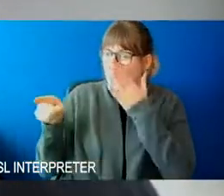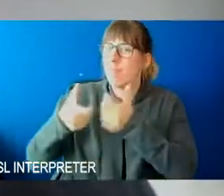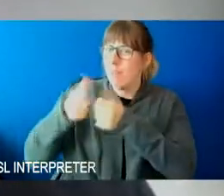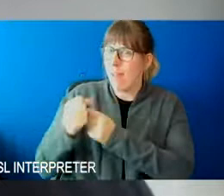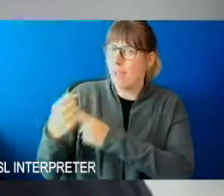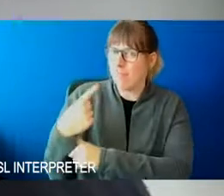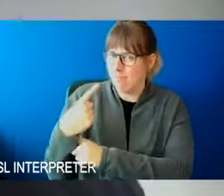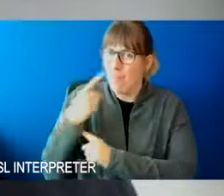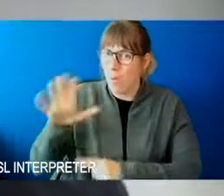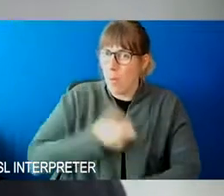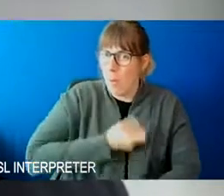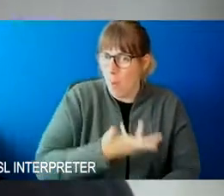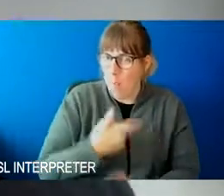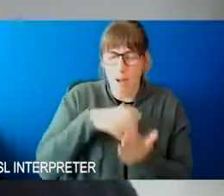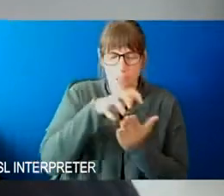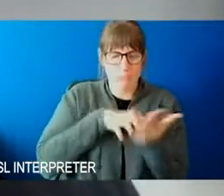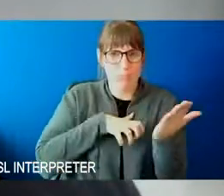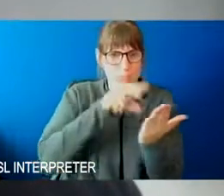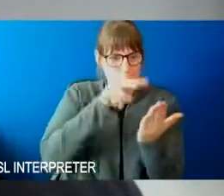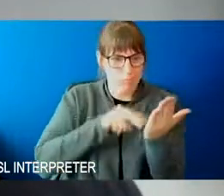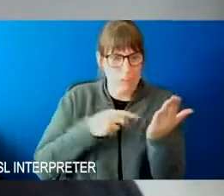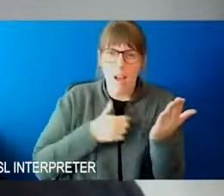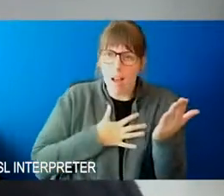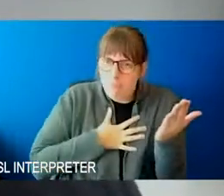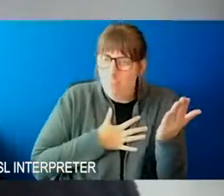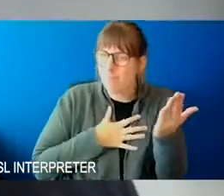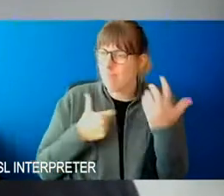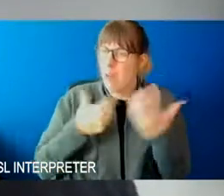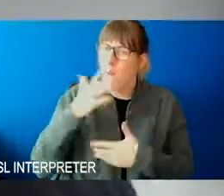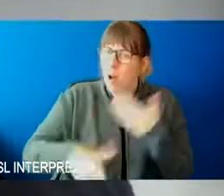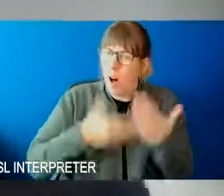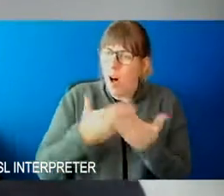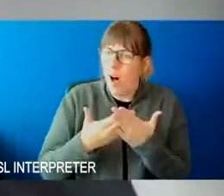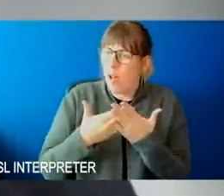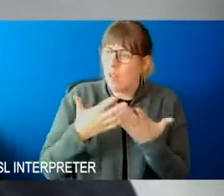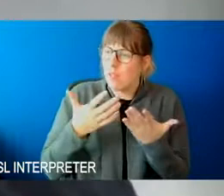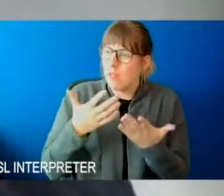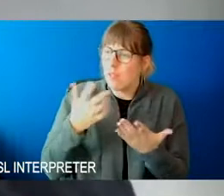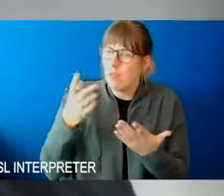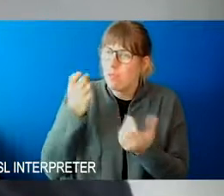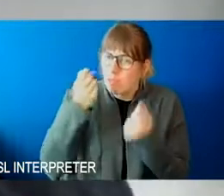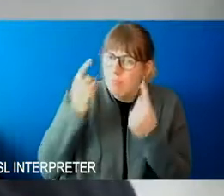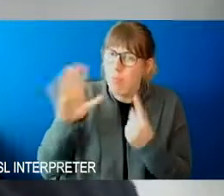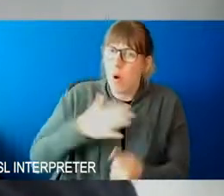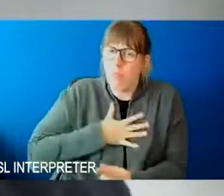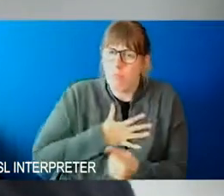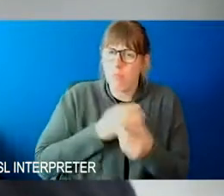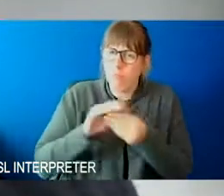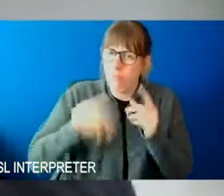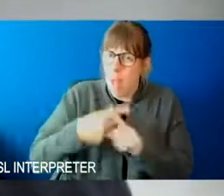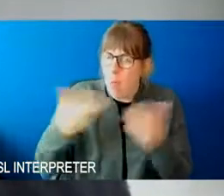yet. Last evening, when you sent us the text for your poem, I wanted everyone to be able to hear